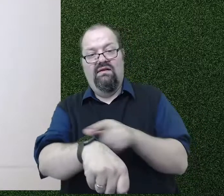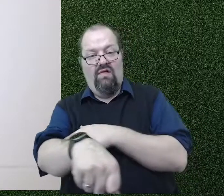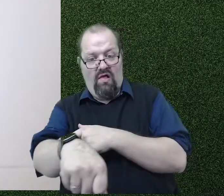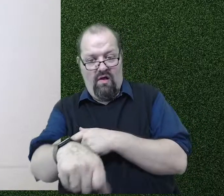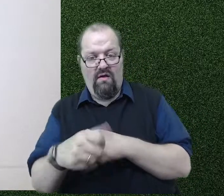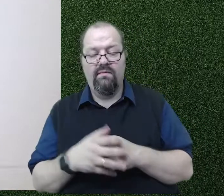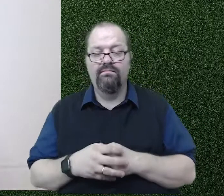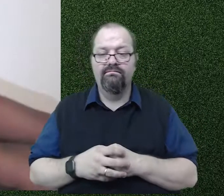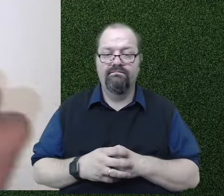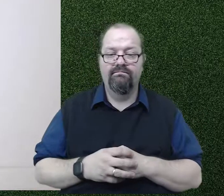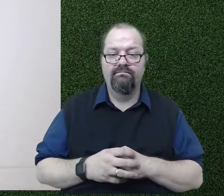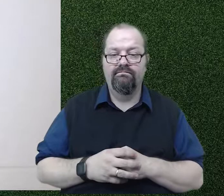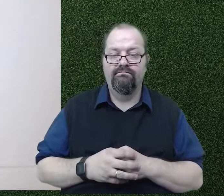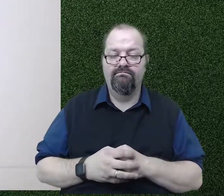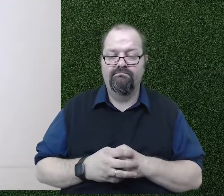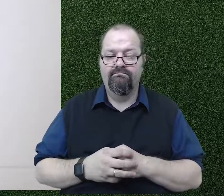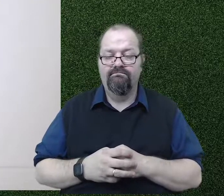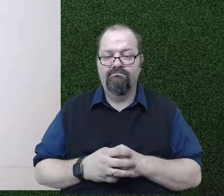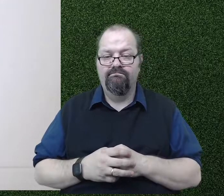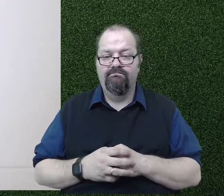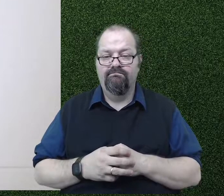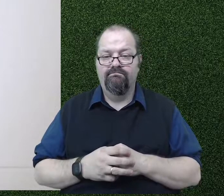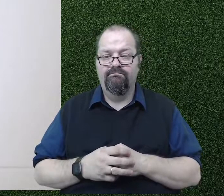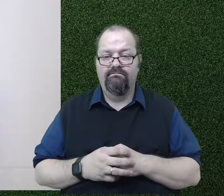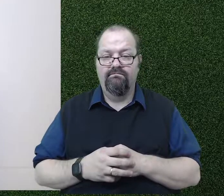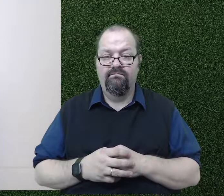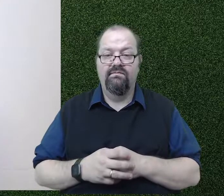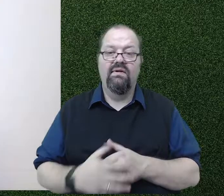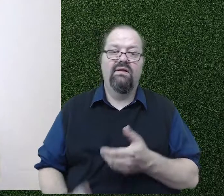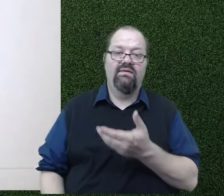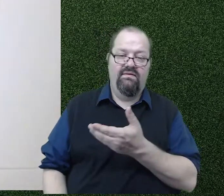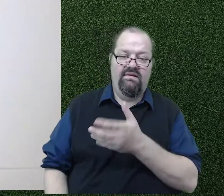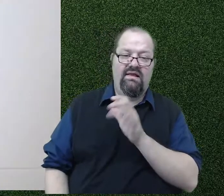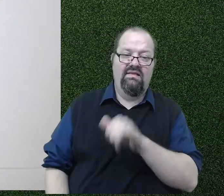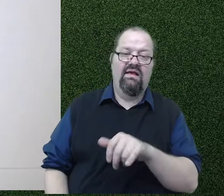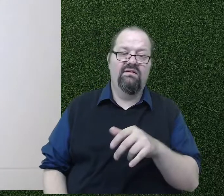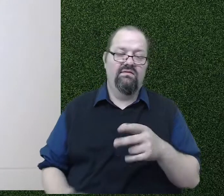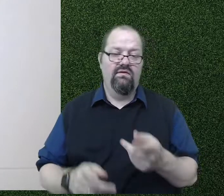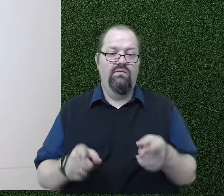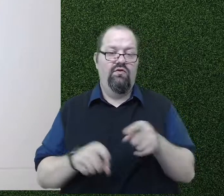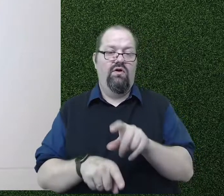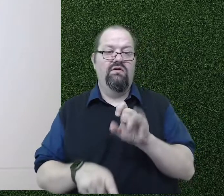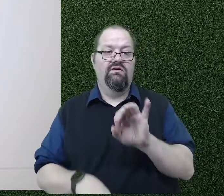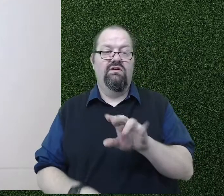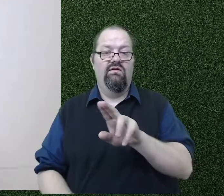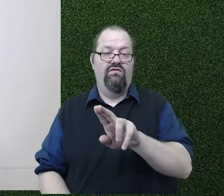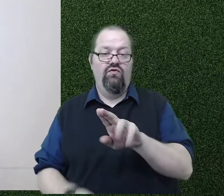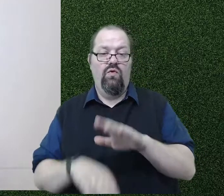And that's the projection of U onto V.